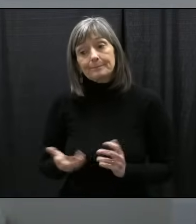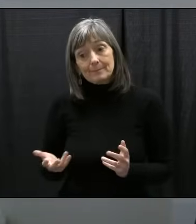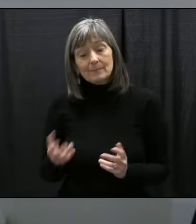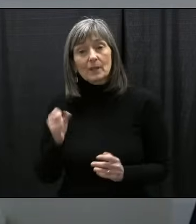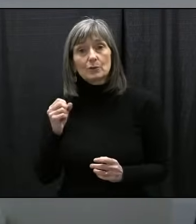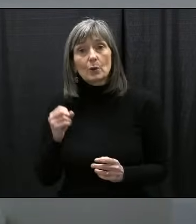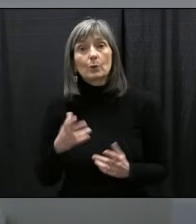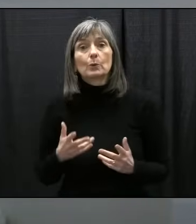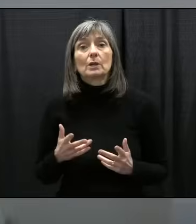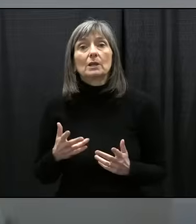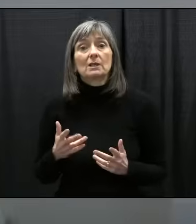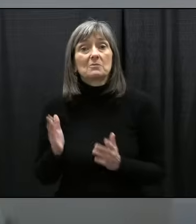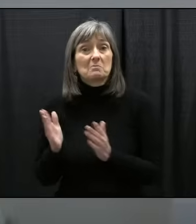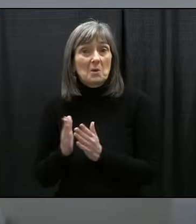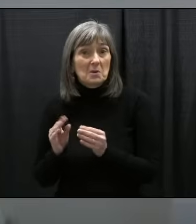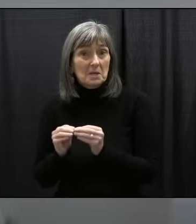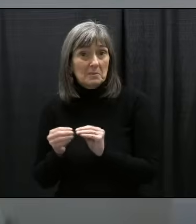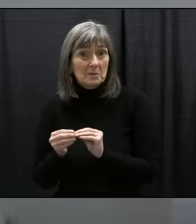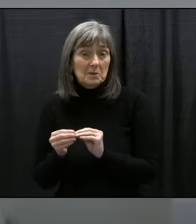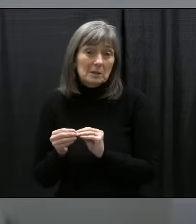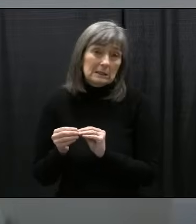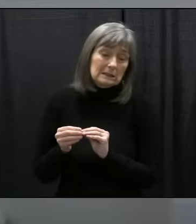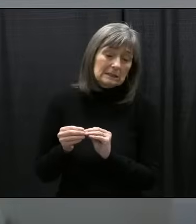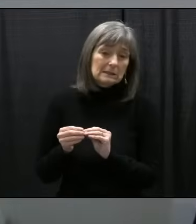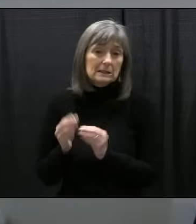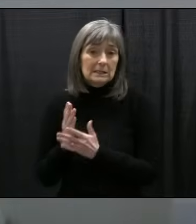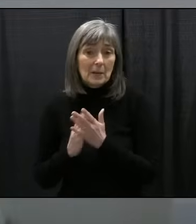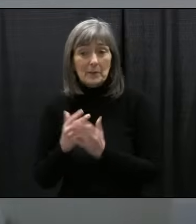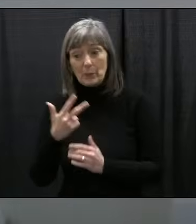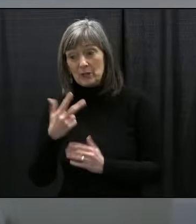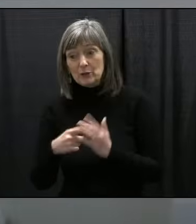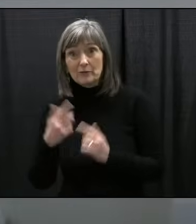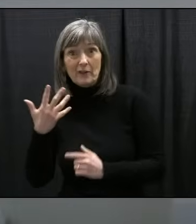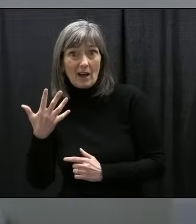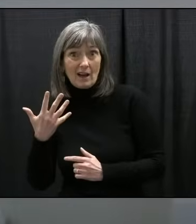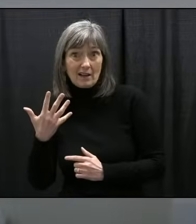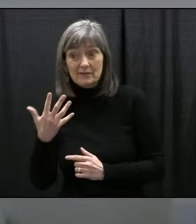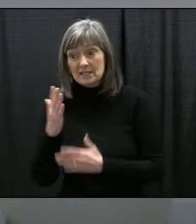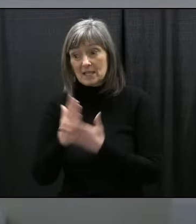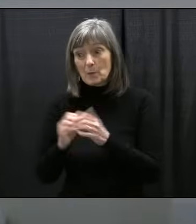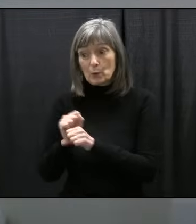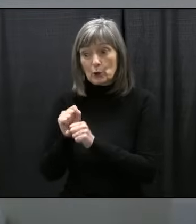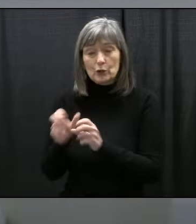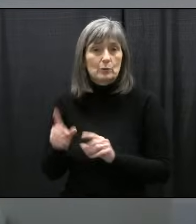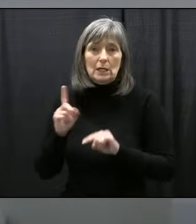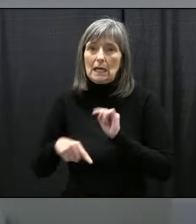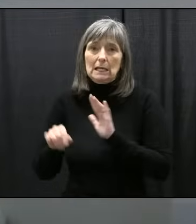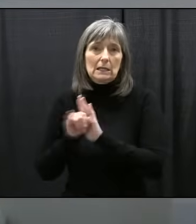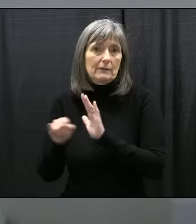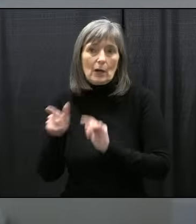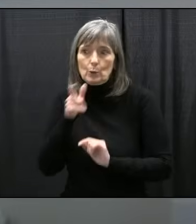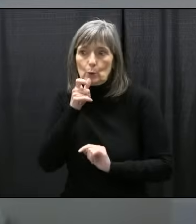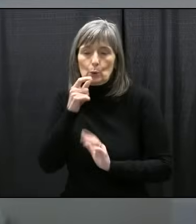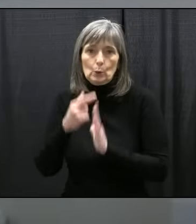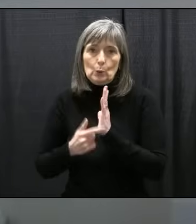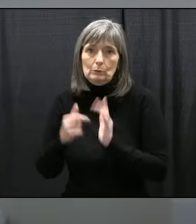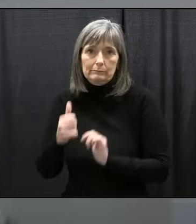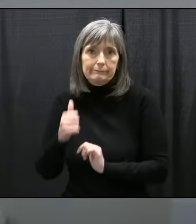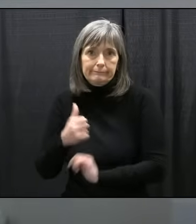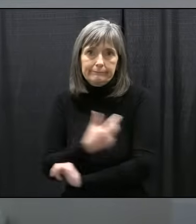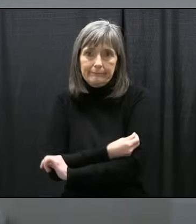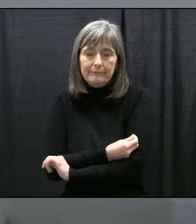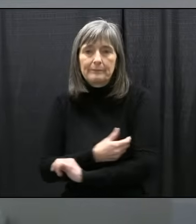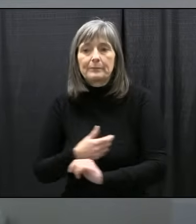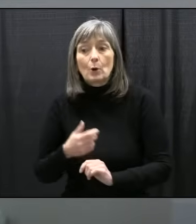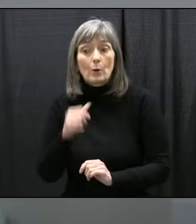that relatively small group size, less than 3 or 5 in some cases, the RHAs are not advising me